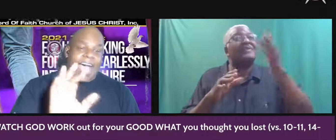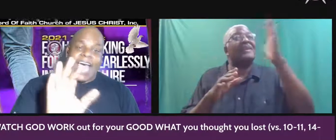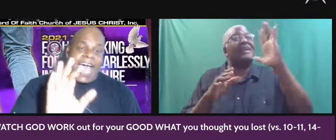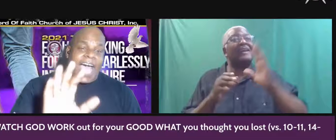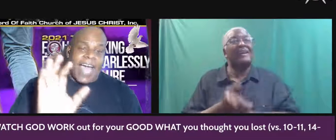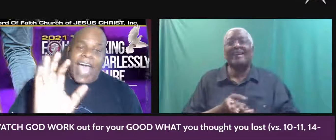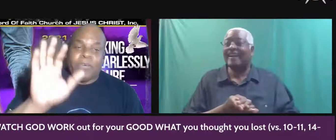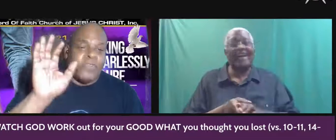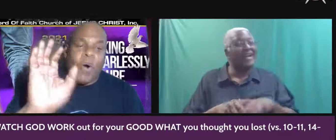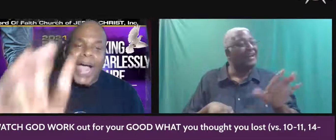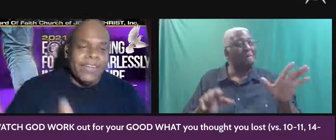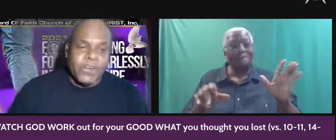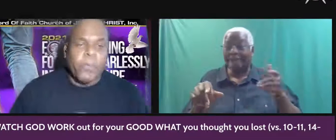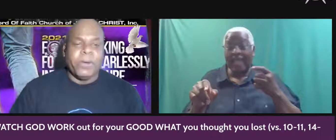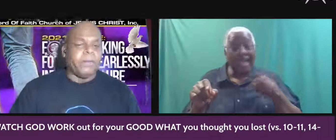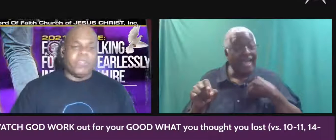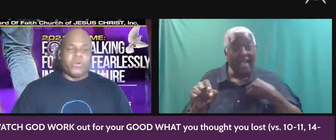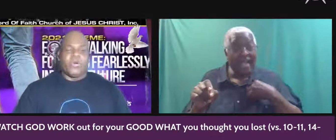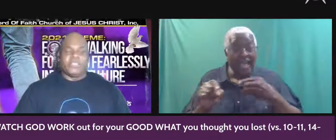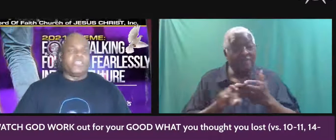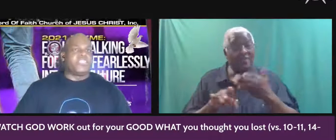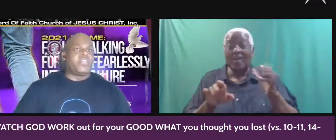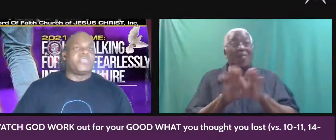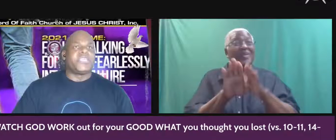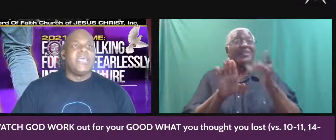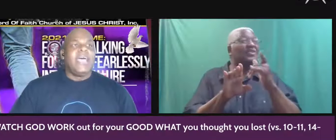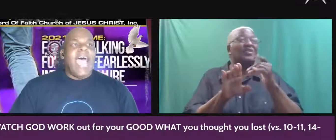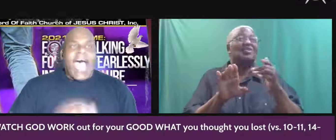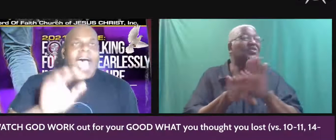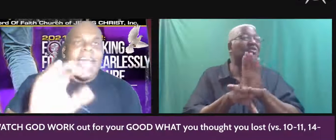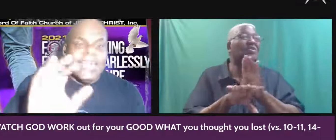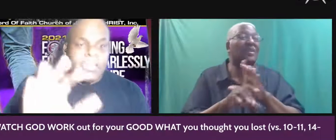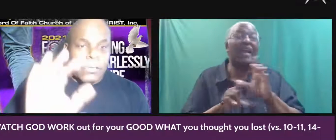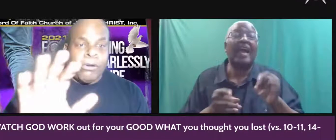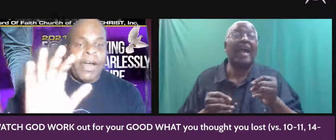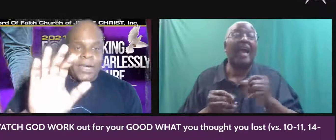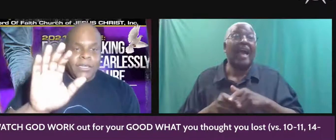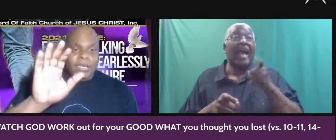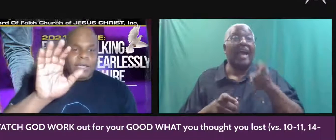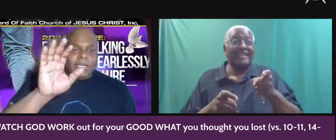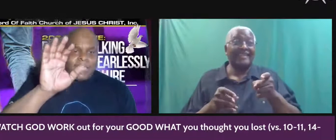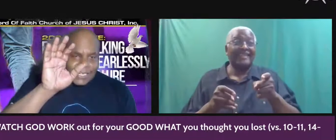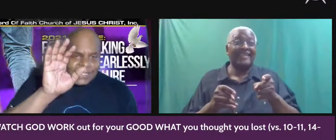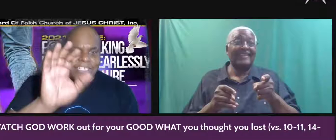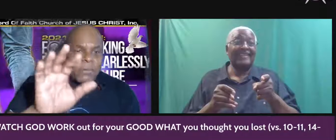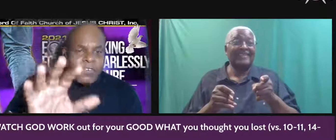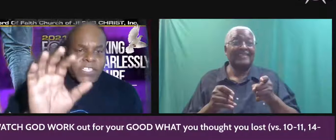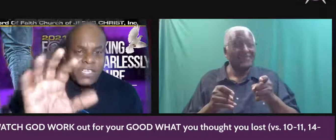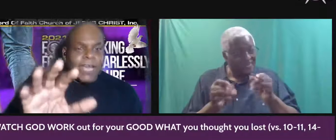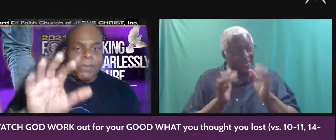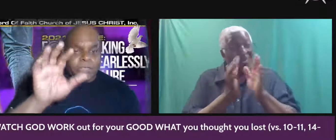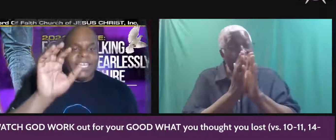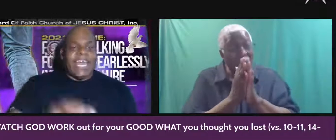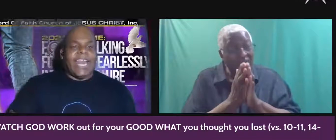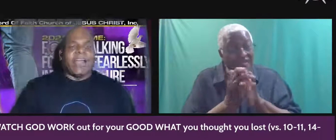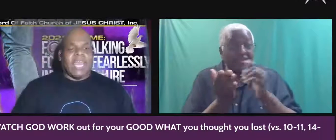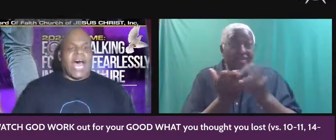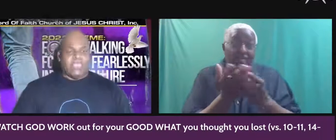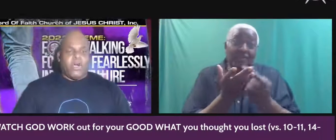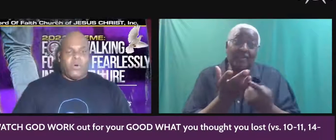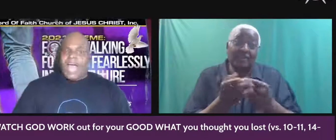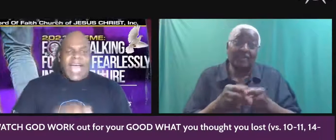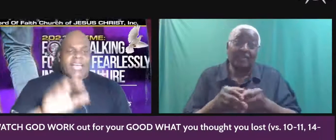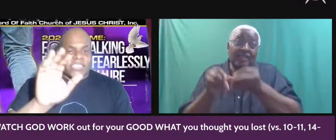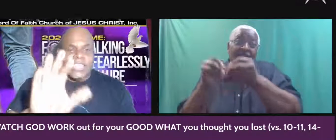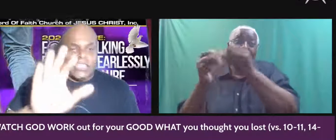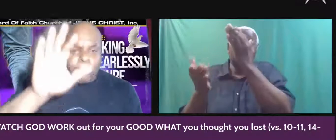Listen, I before I even open up the doors of the church, I need to pray that some of us are able to let our lot